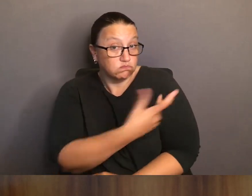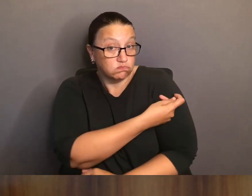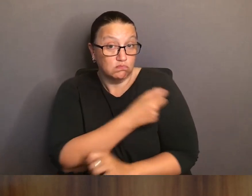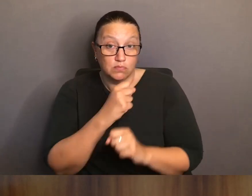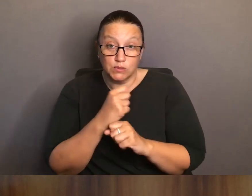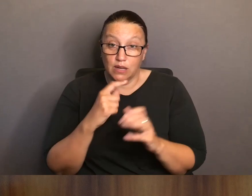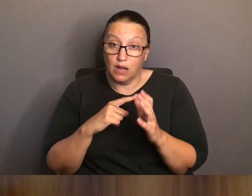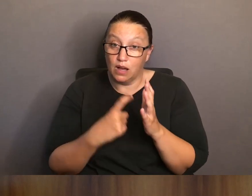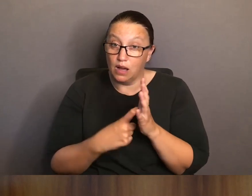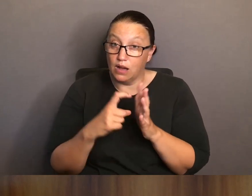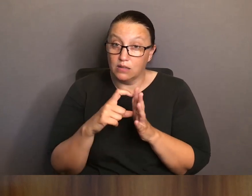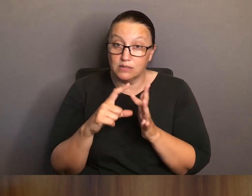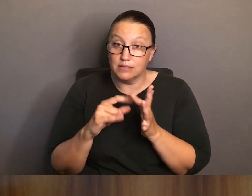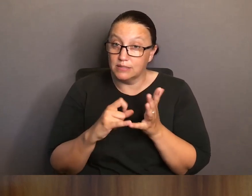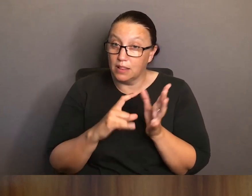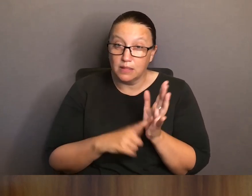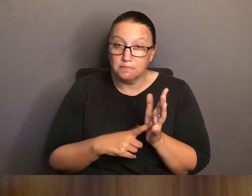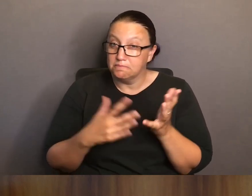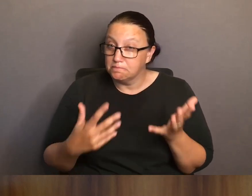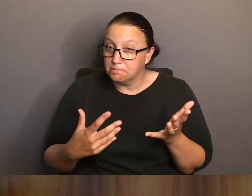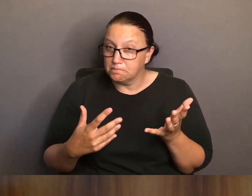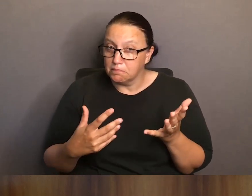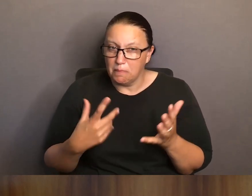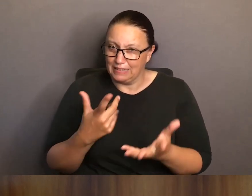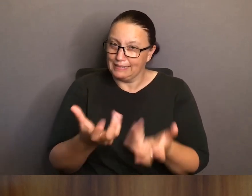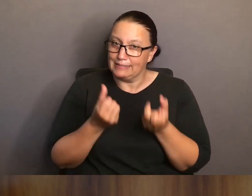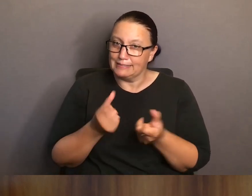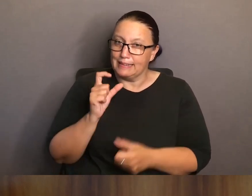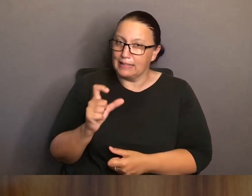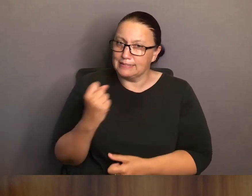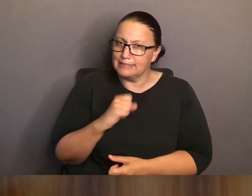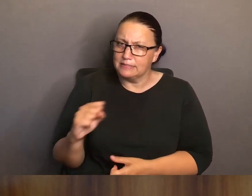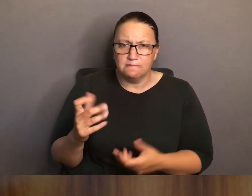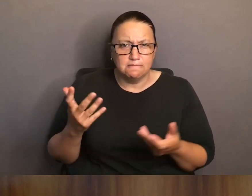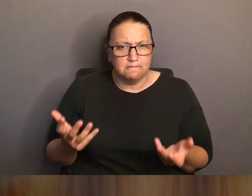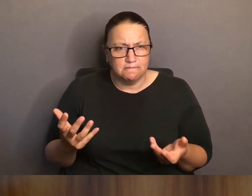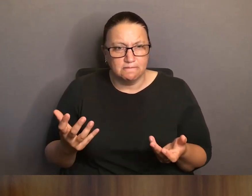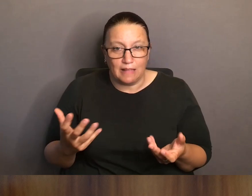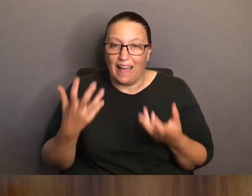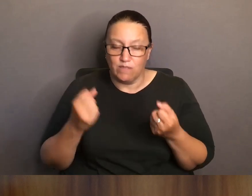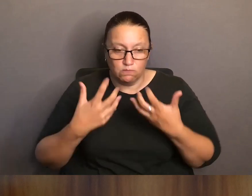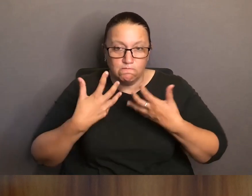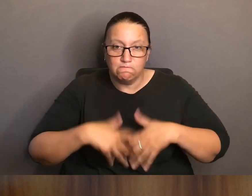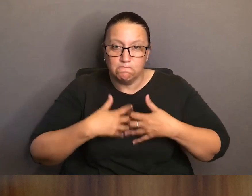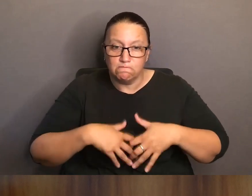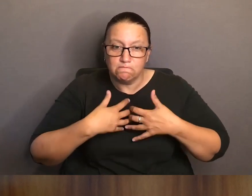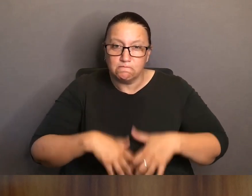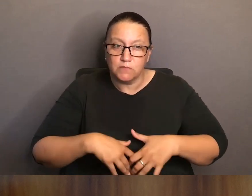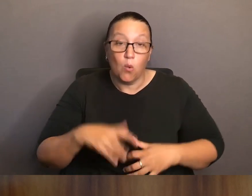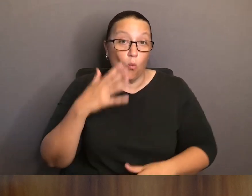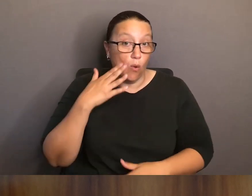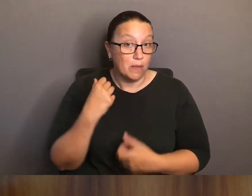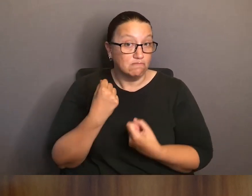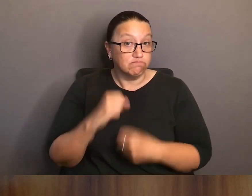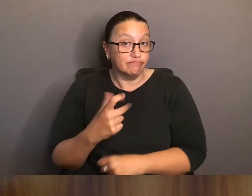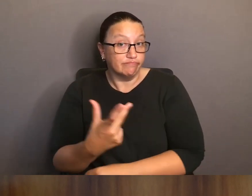vaccine? So AIHW data shows that women vaccinated against HPV are